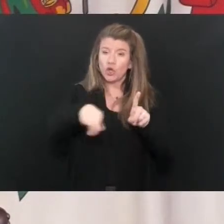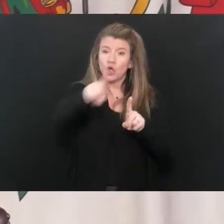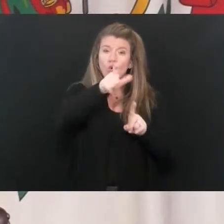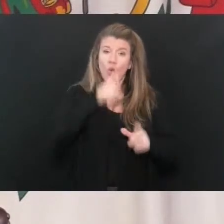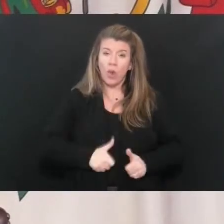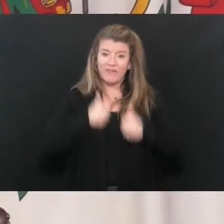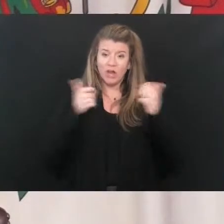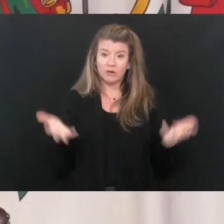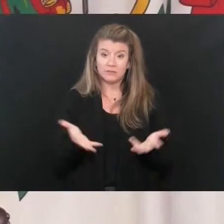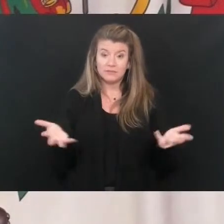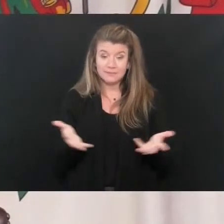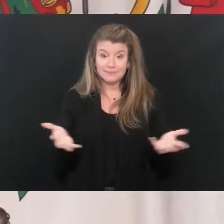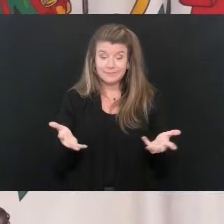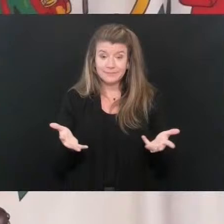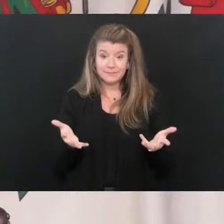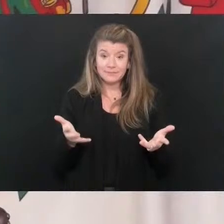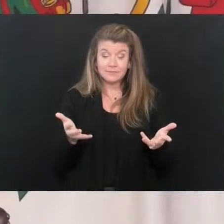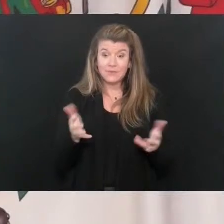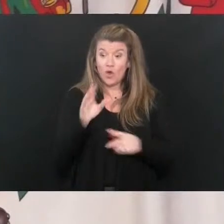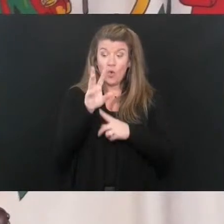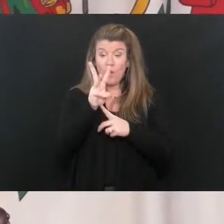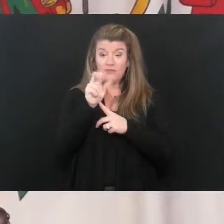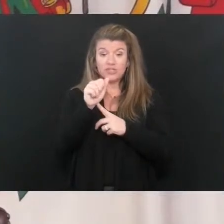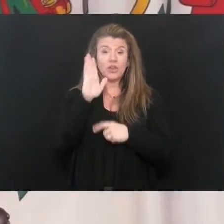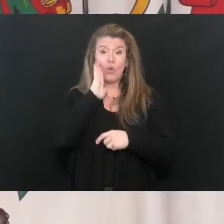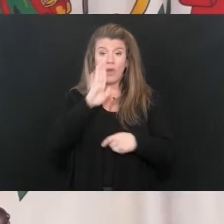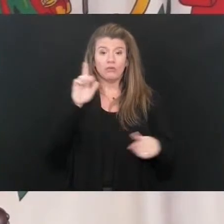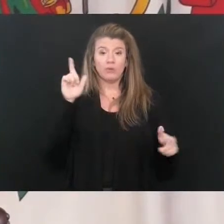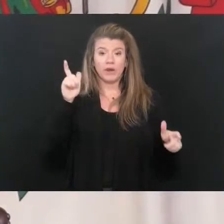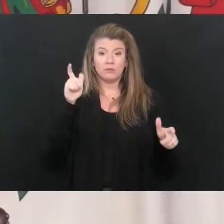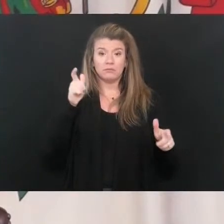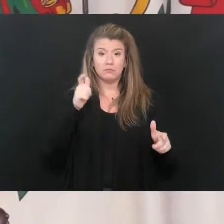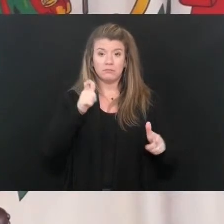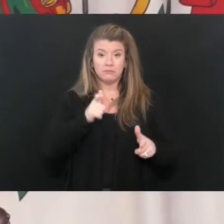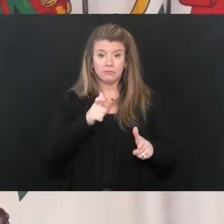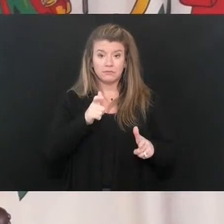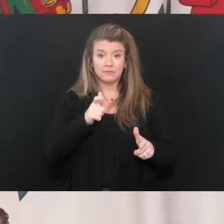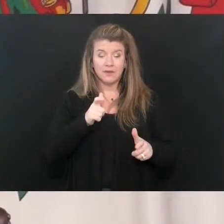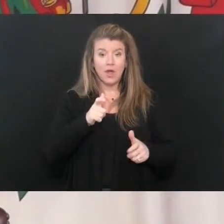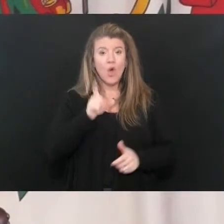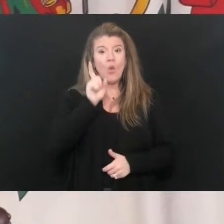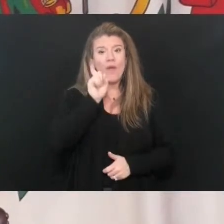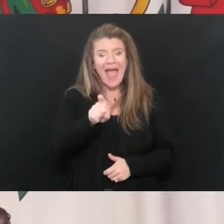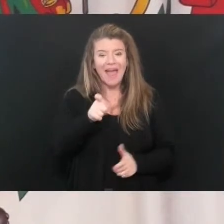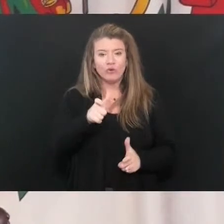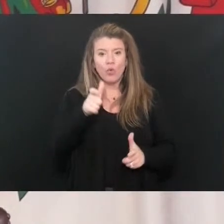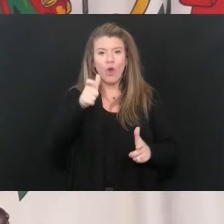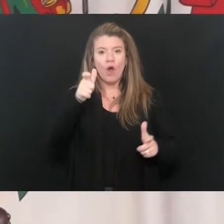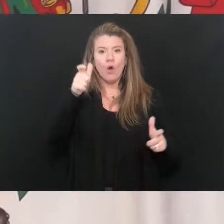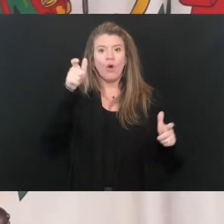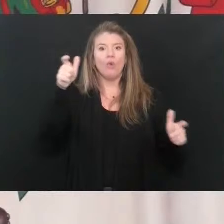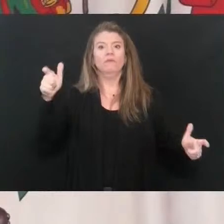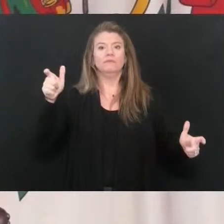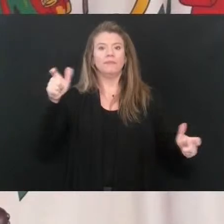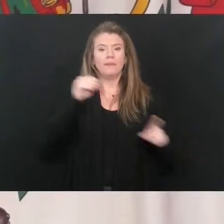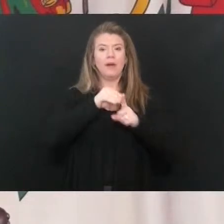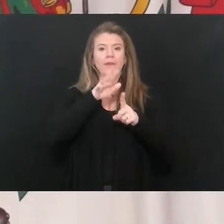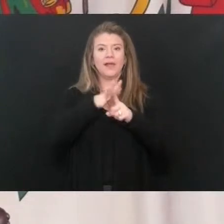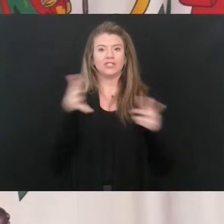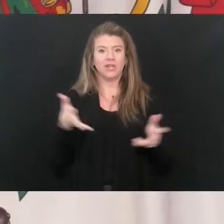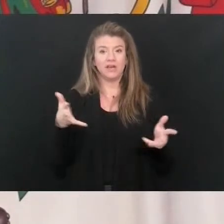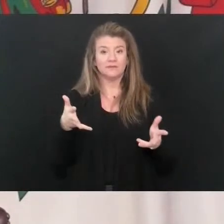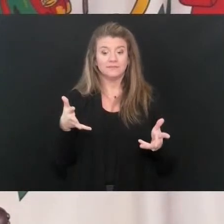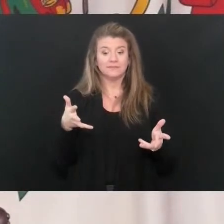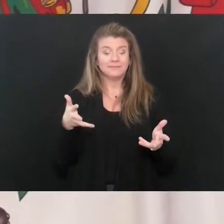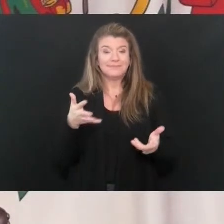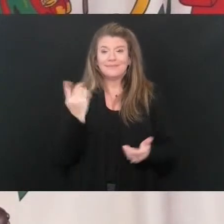because West Virginia will dwindle. We have got to find a way to grow population in the state of West Virginia. It's the